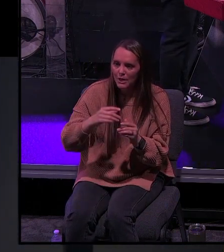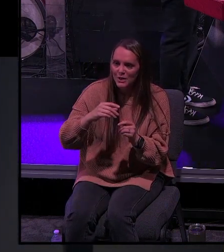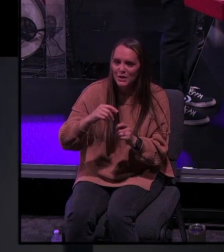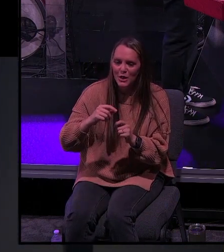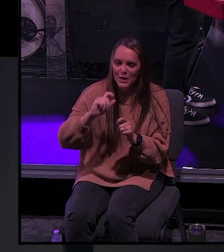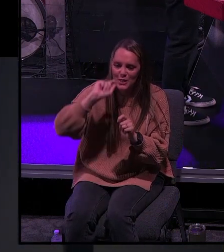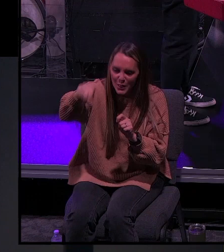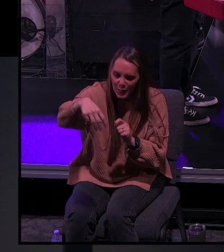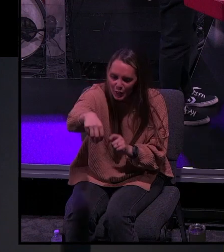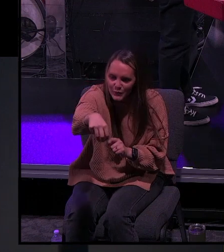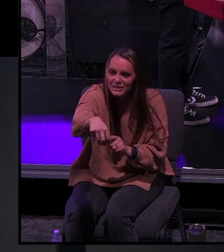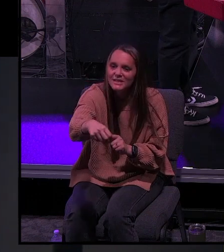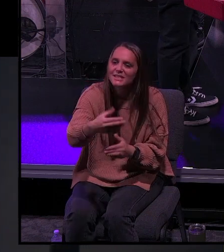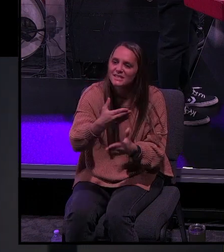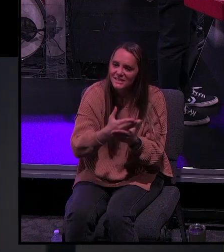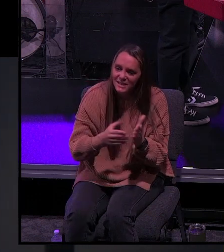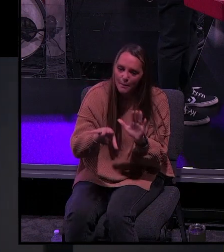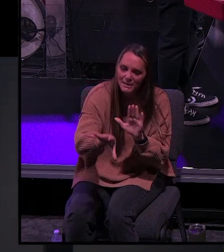I've bought both kinds.